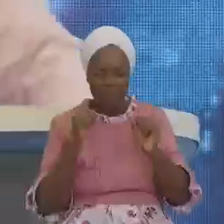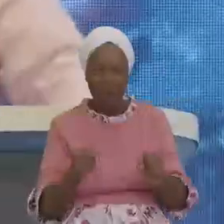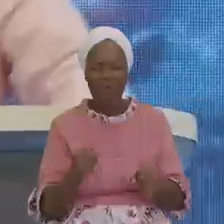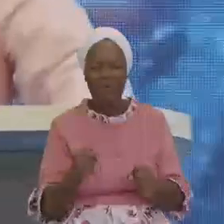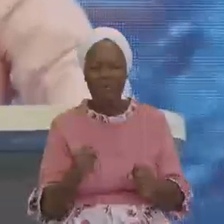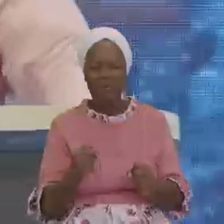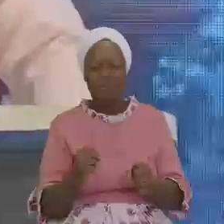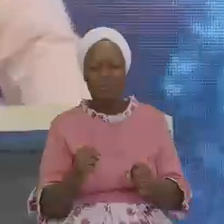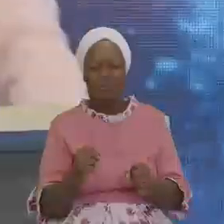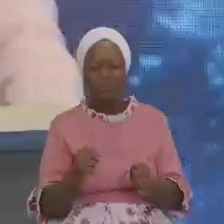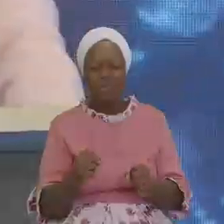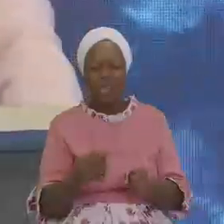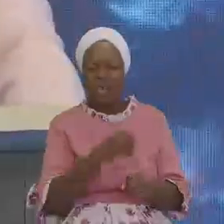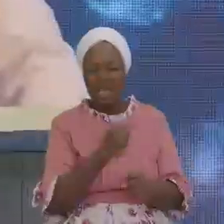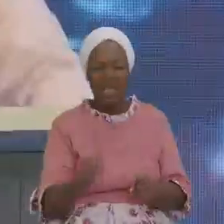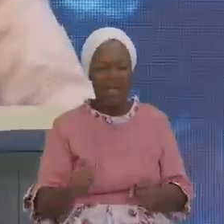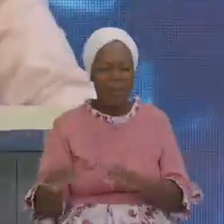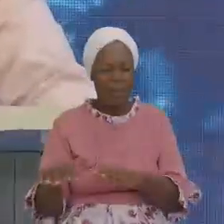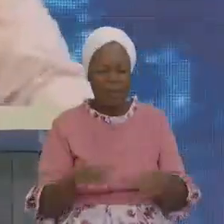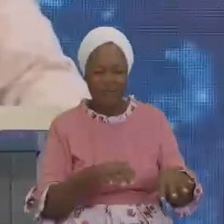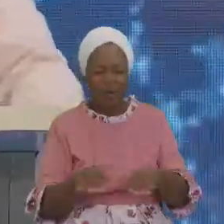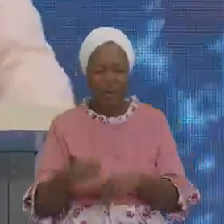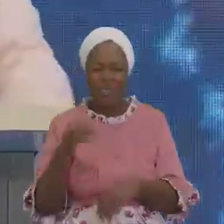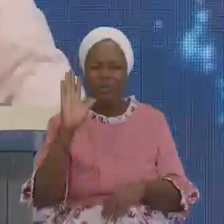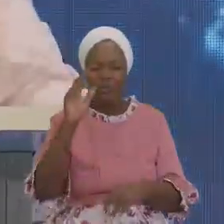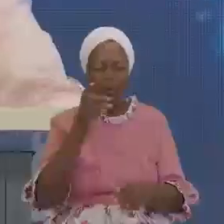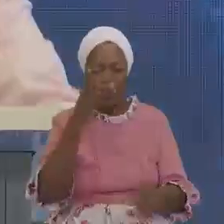a performance of your promise.